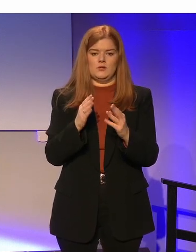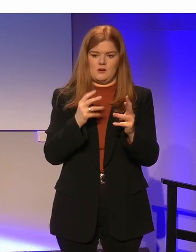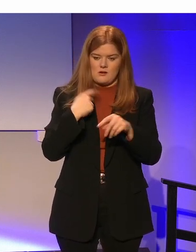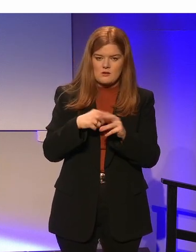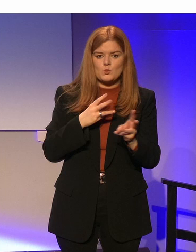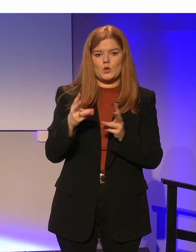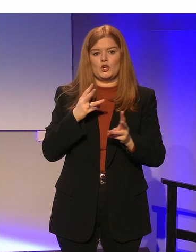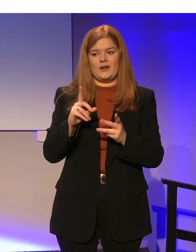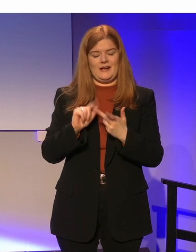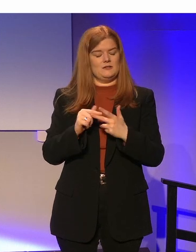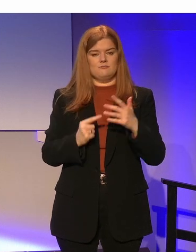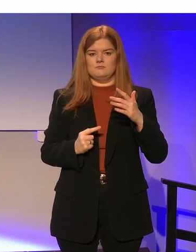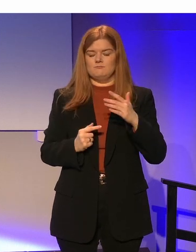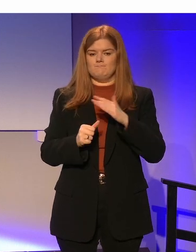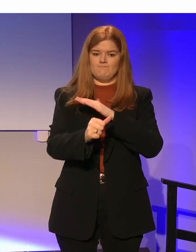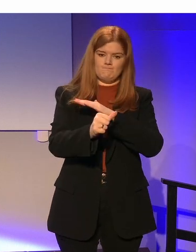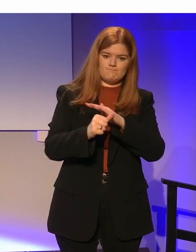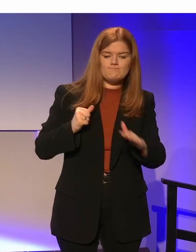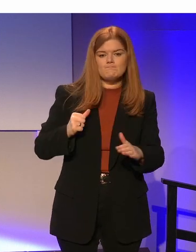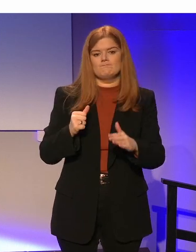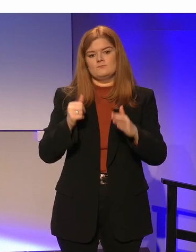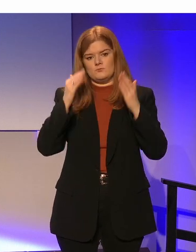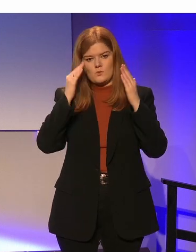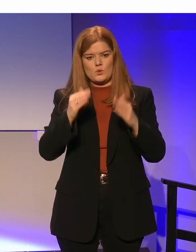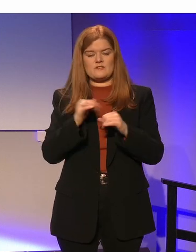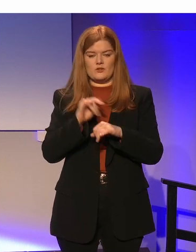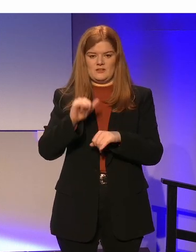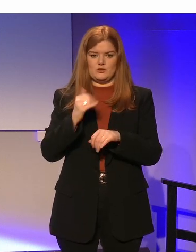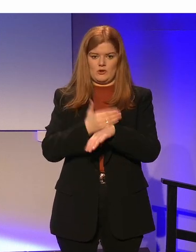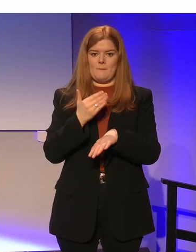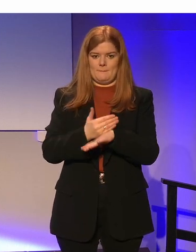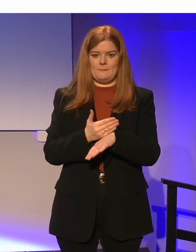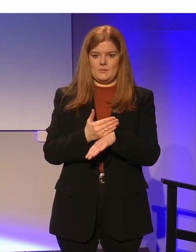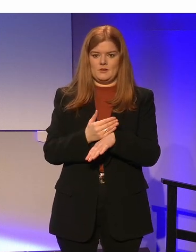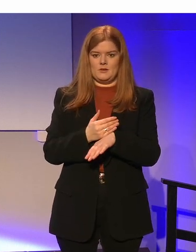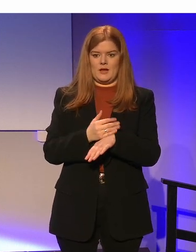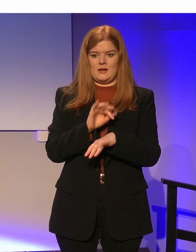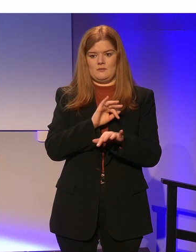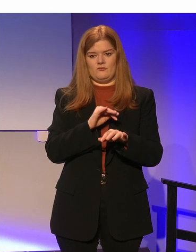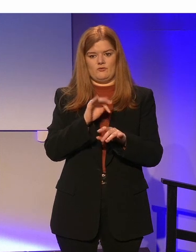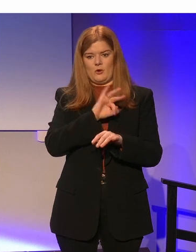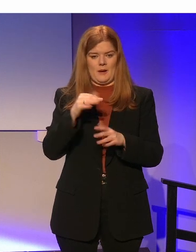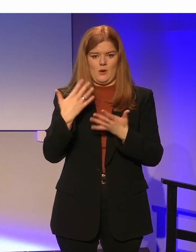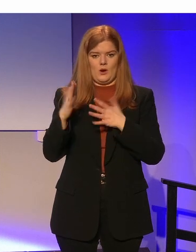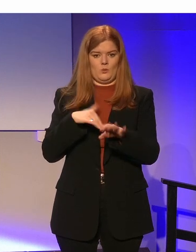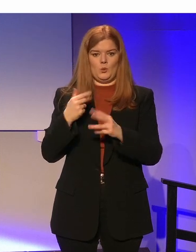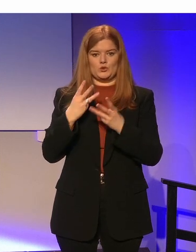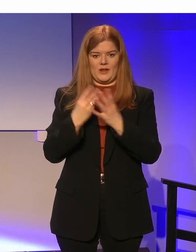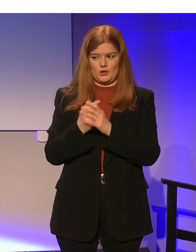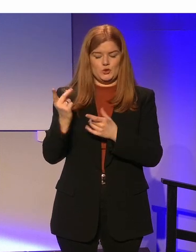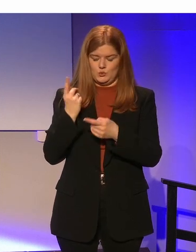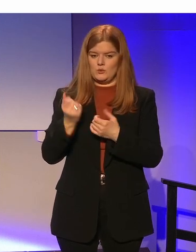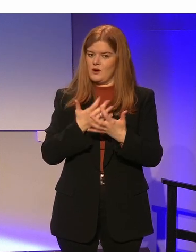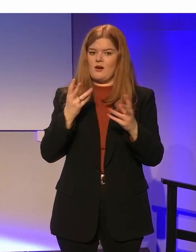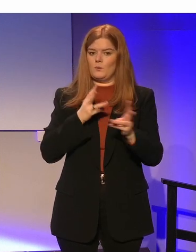and his first-class dedication to this, John, since we've been working together, and you do an incredible amount